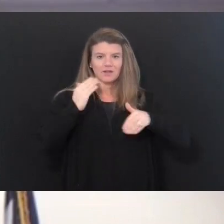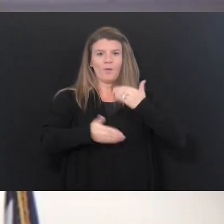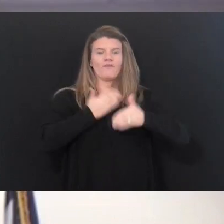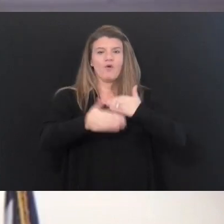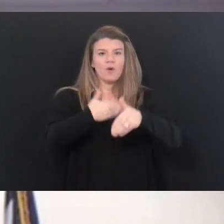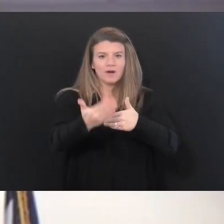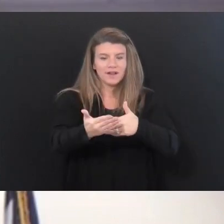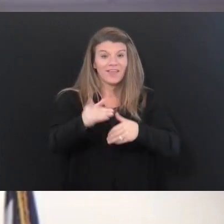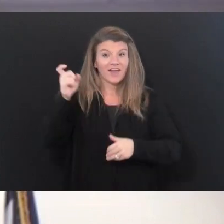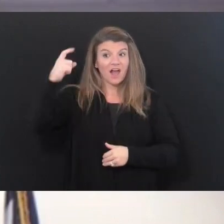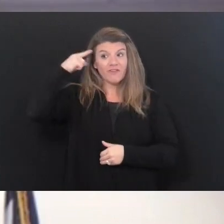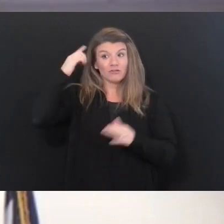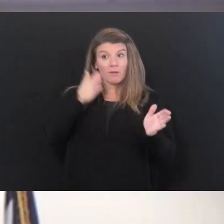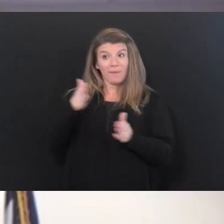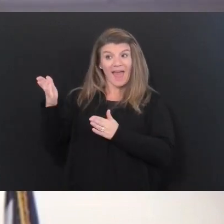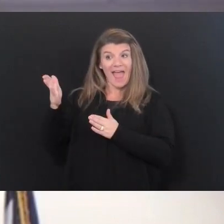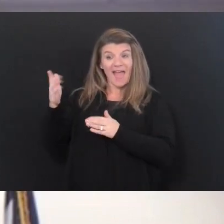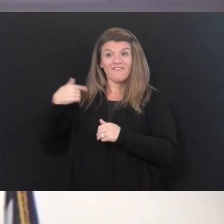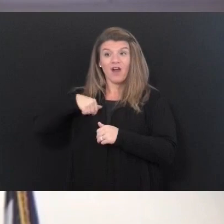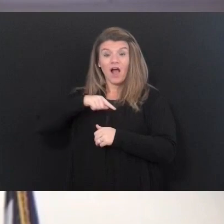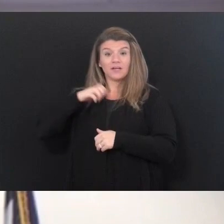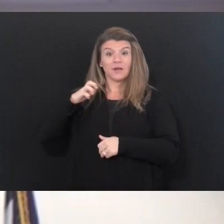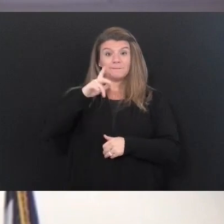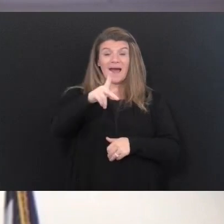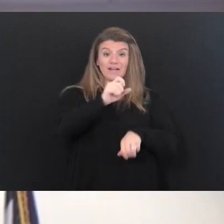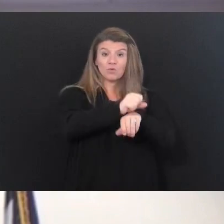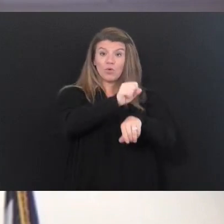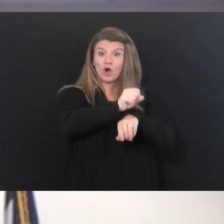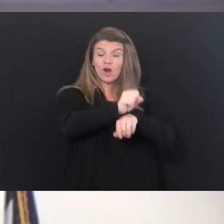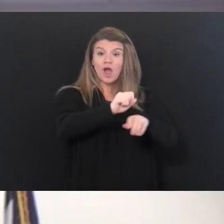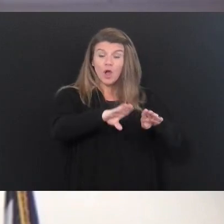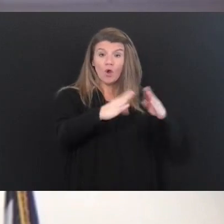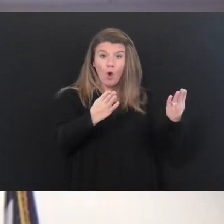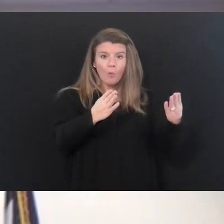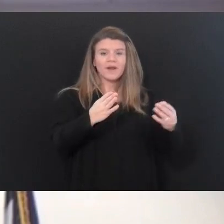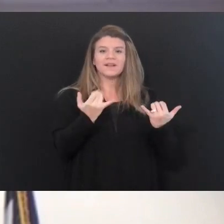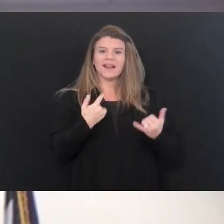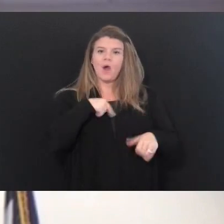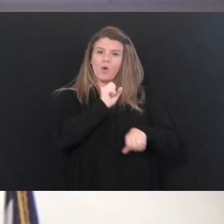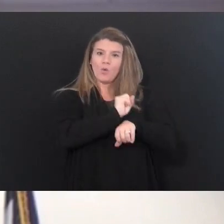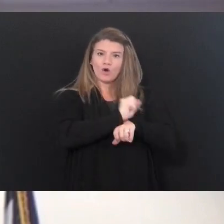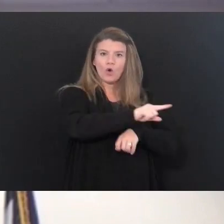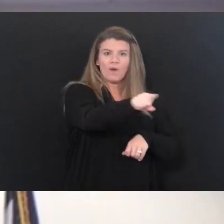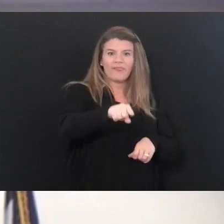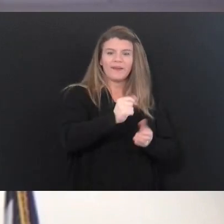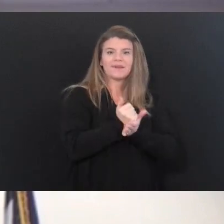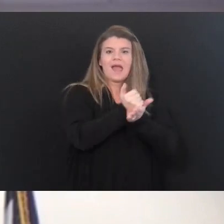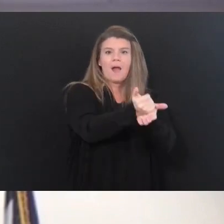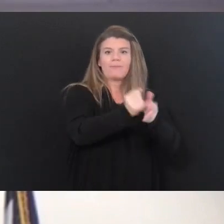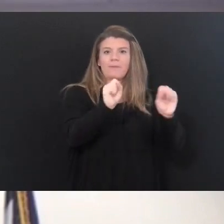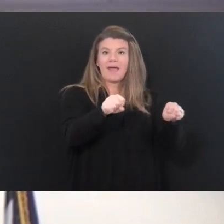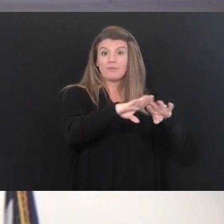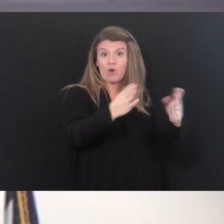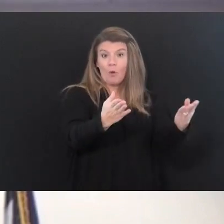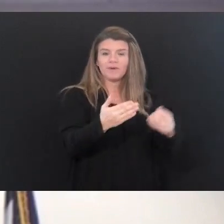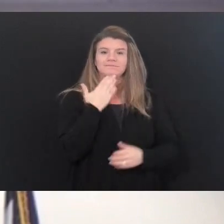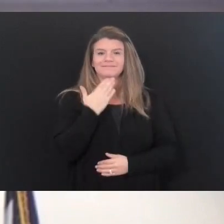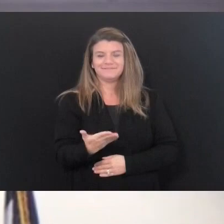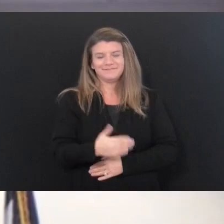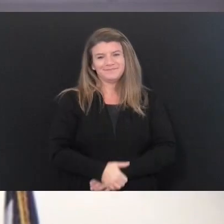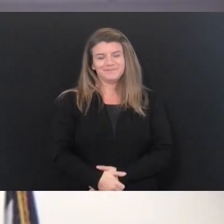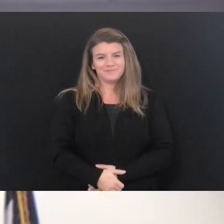the governor's plan for us to be able to get back to that West Virginia that we once knew. Thank you very